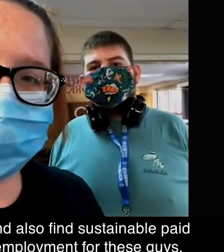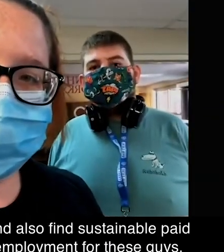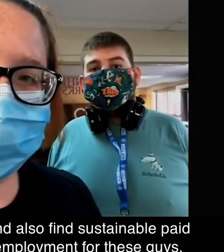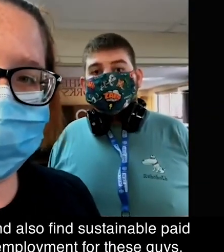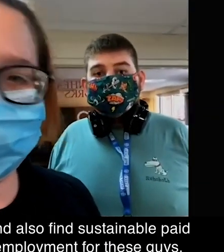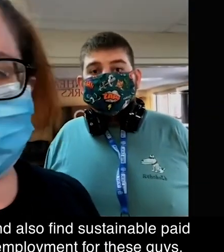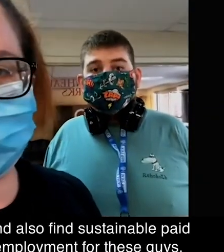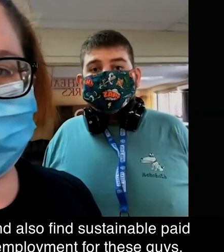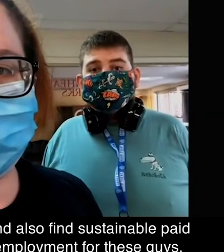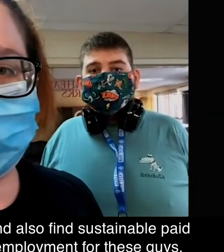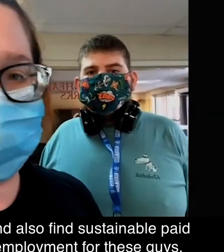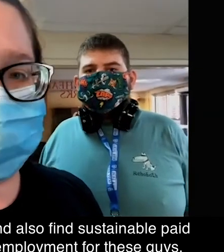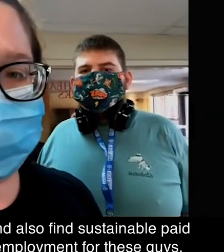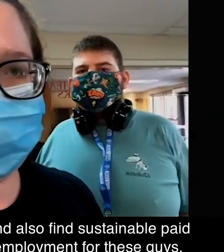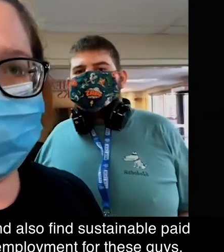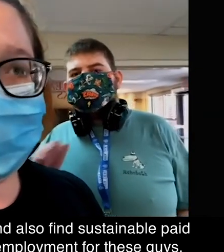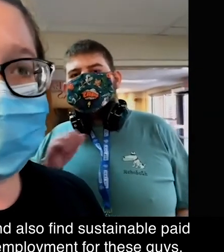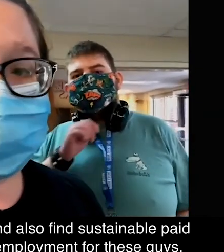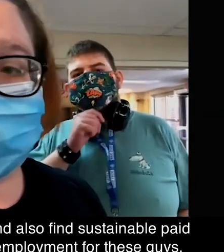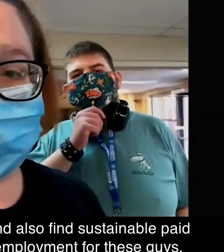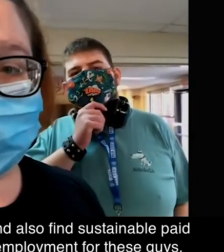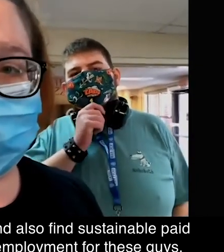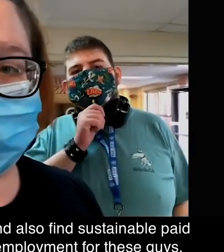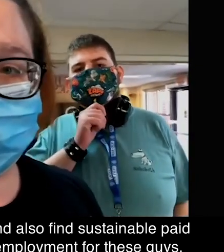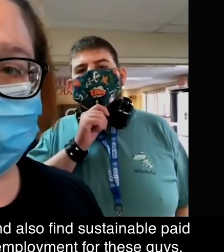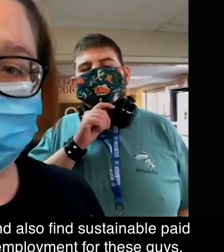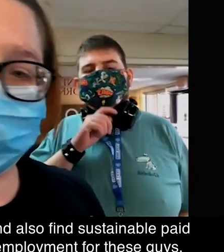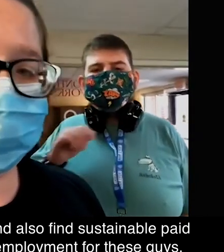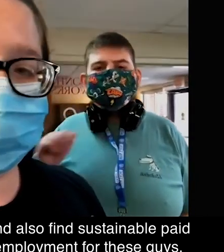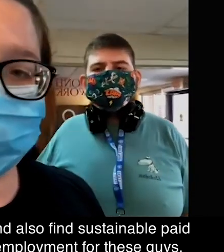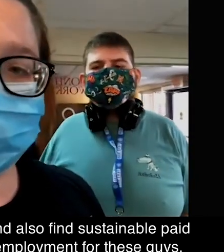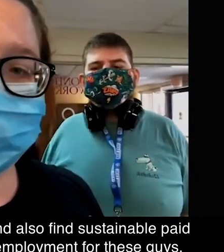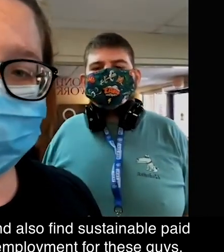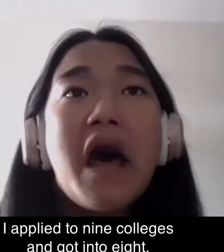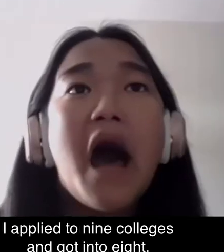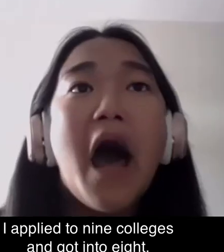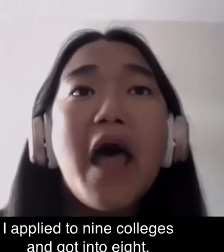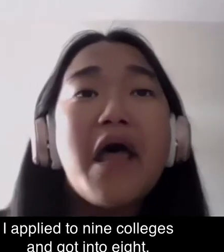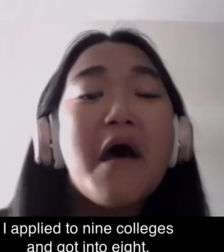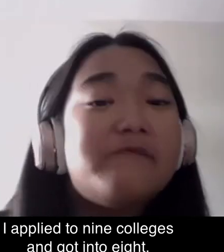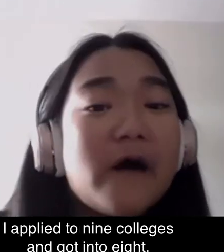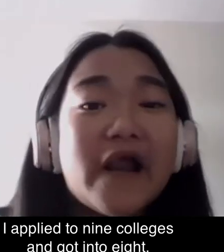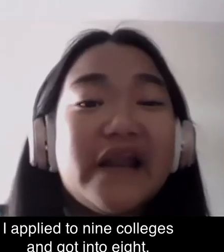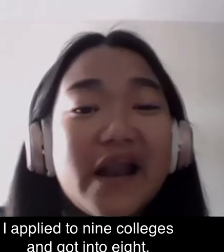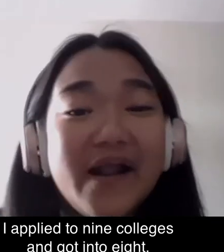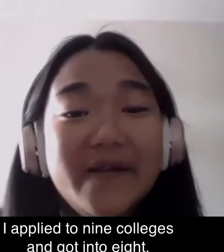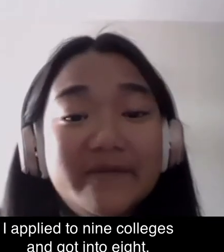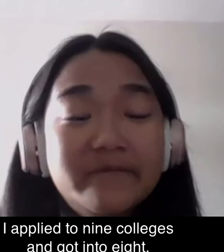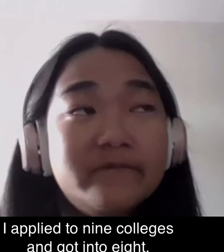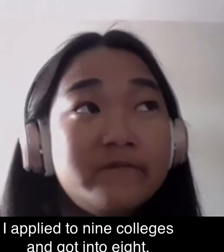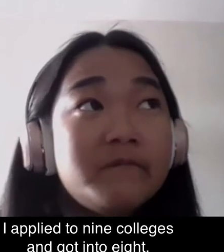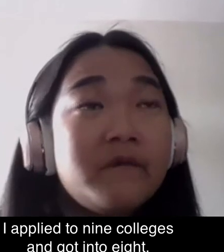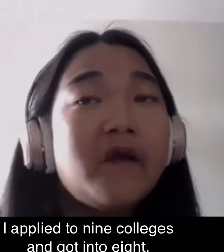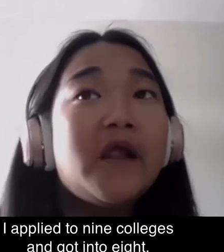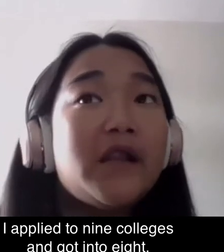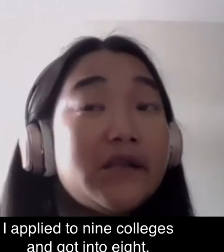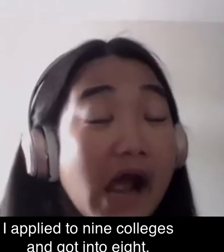sets and also find sustainable paid employment for these guys. I applied to